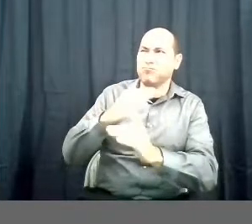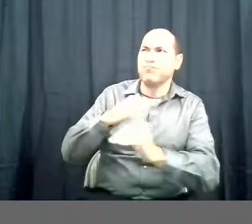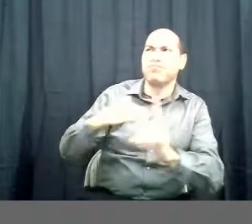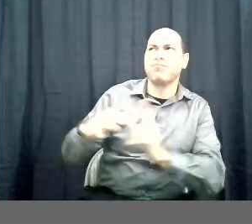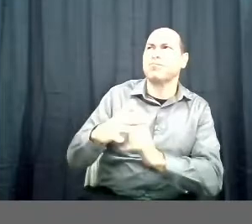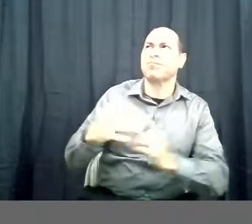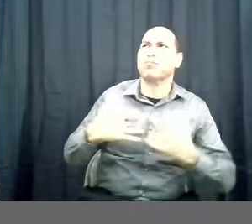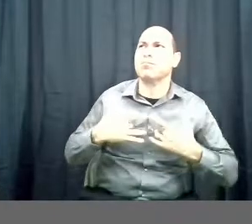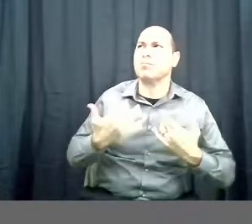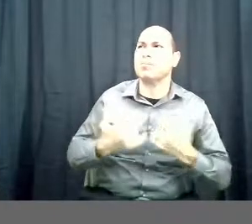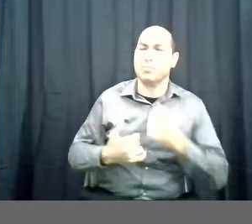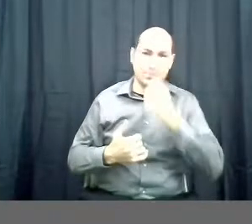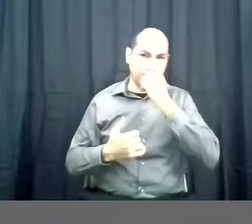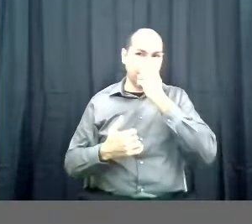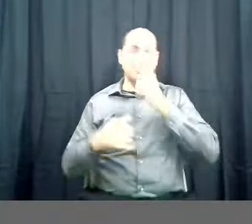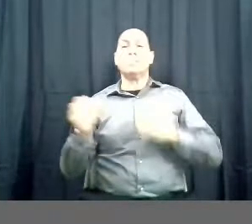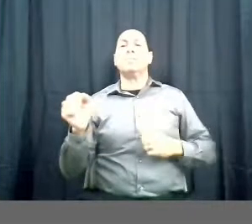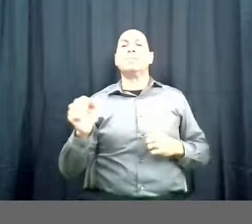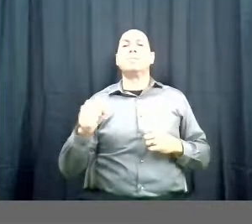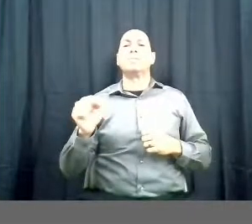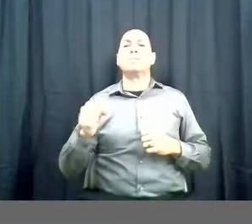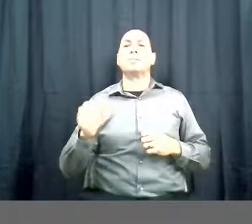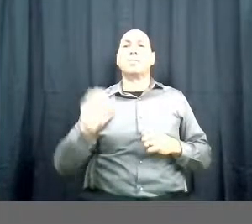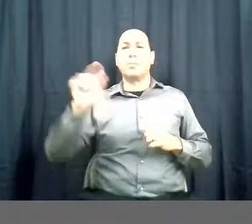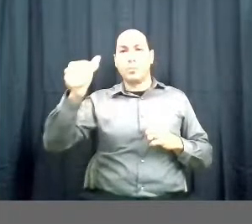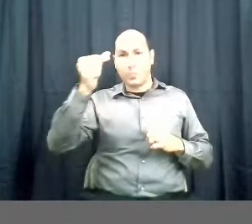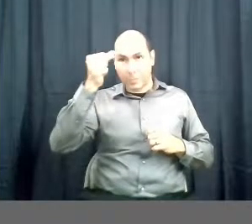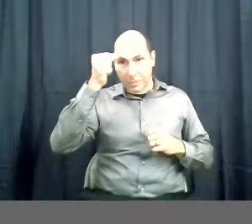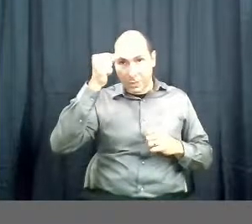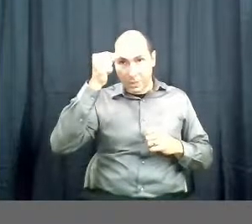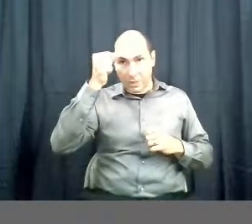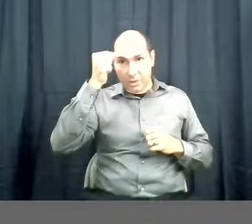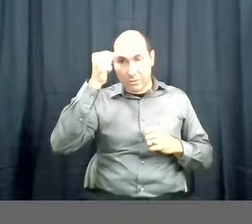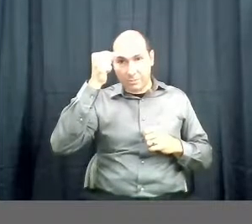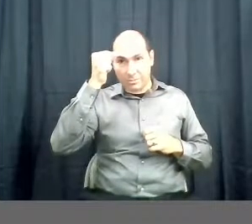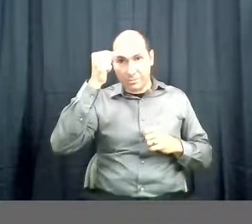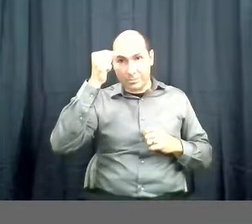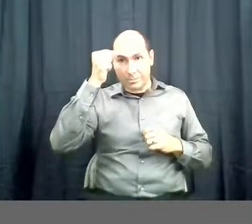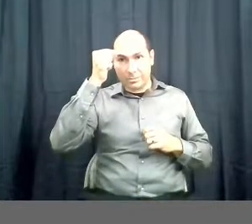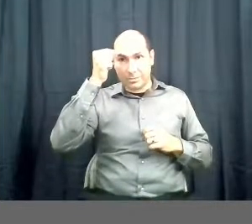Yes, so the condition is that the government